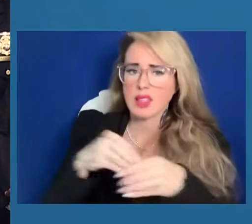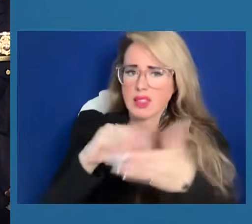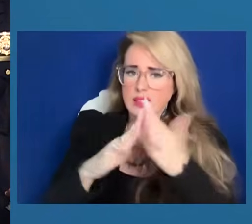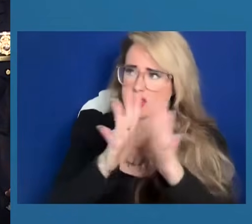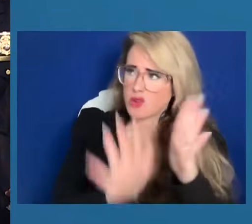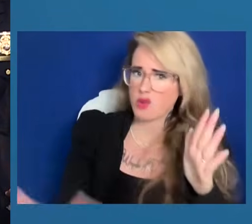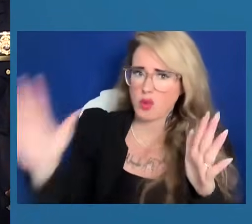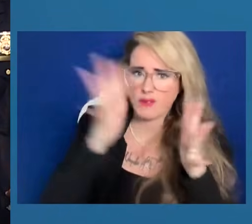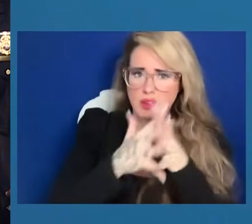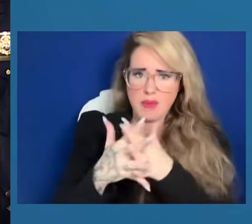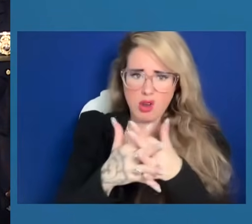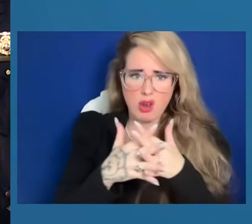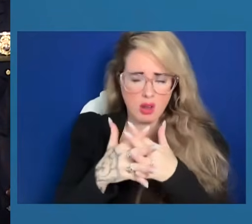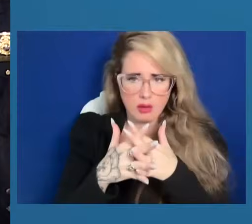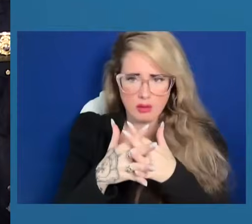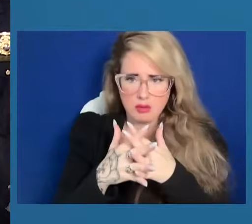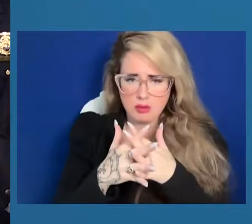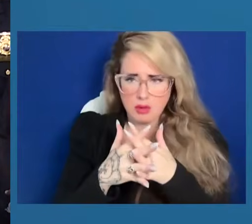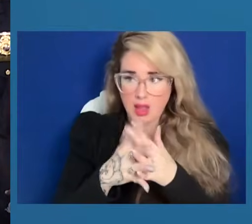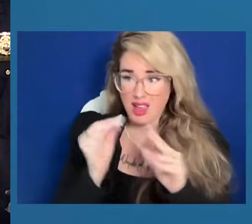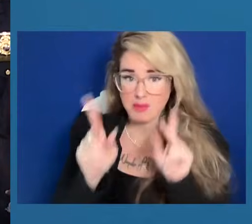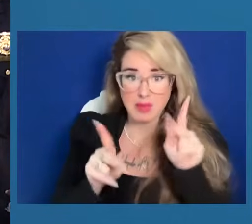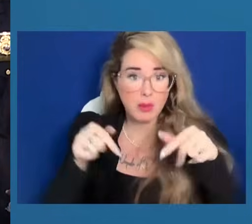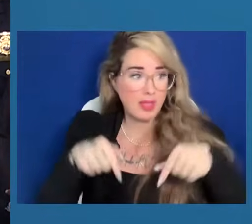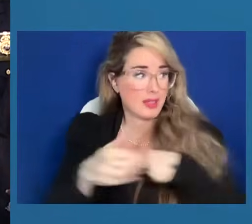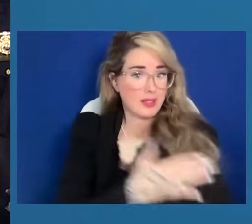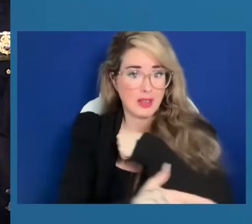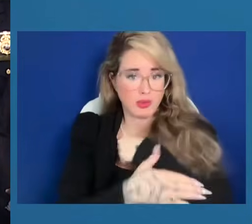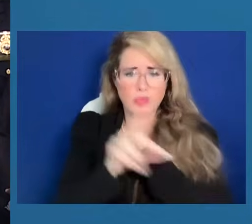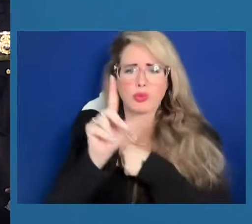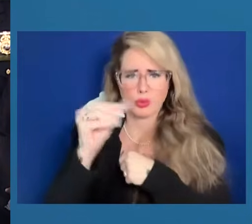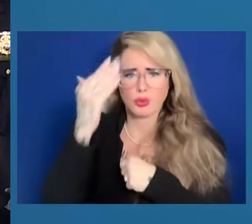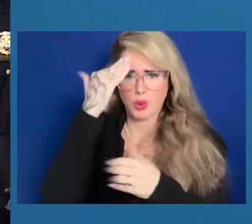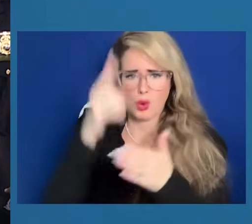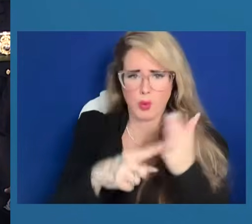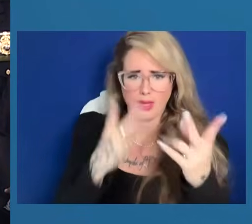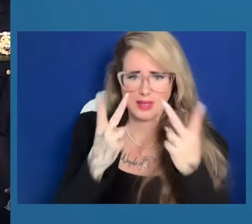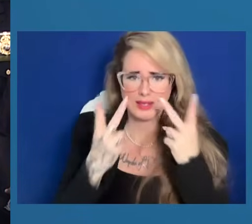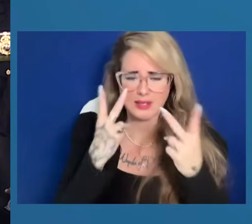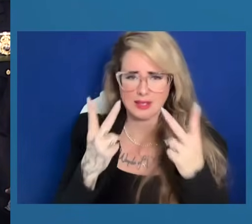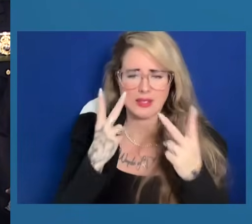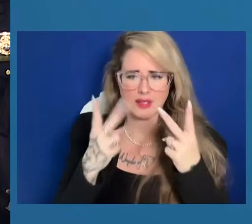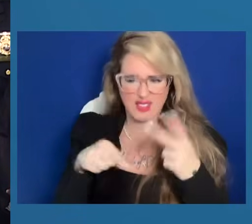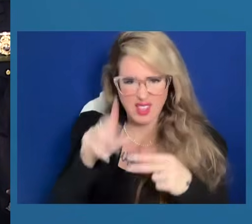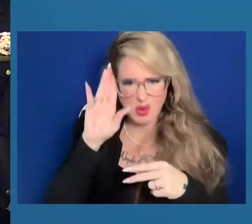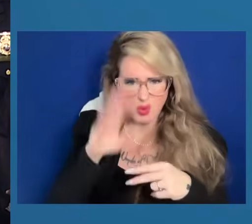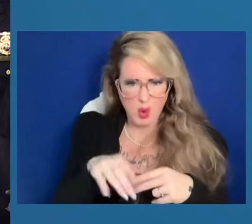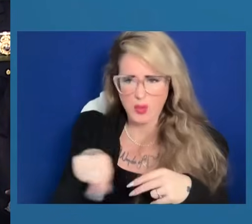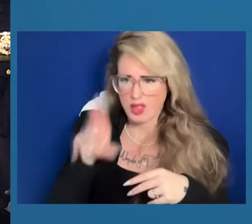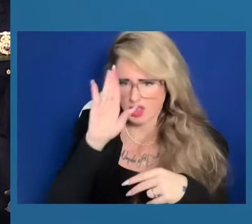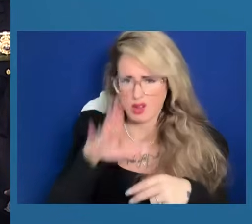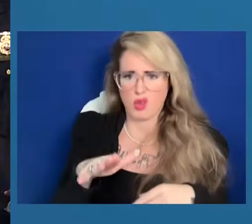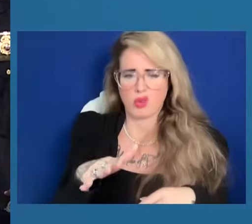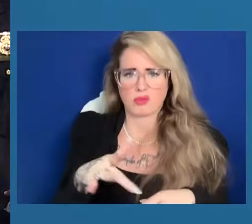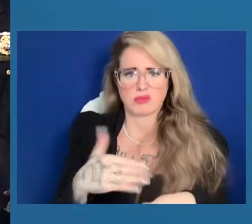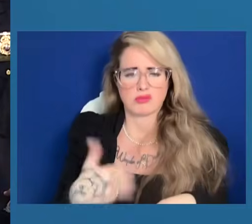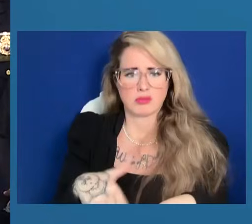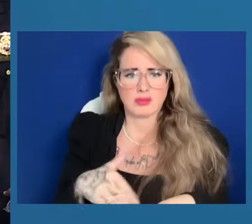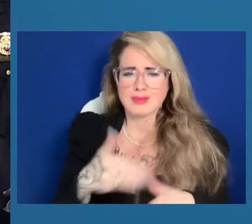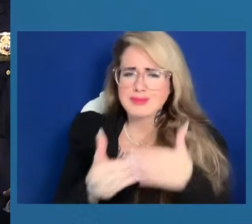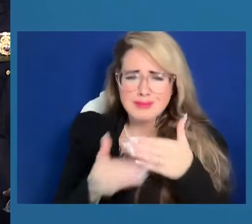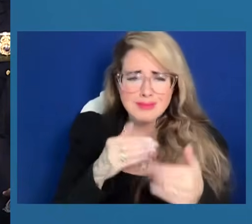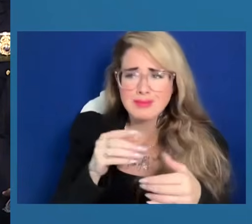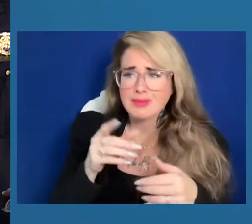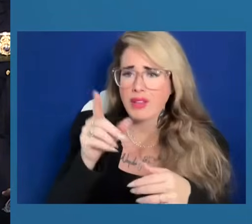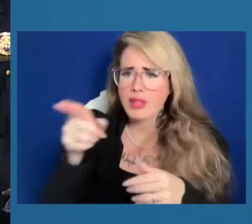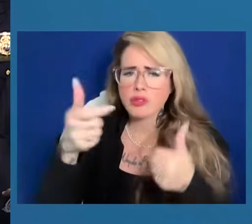America. And the people of this country do know what they're seeing unfold before their eyes, and no amount of spin will convince them to unsee